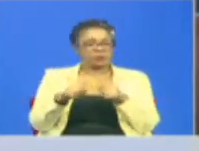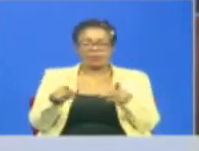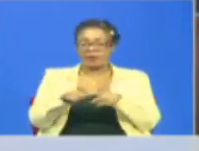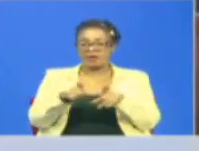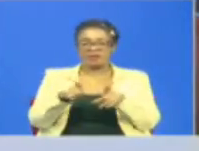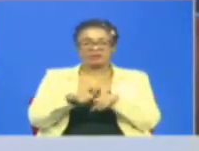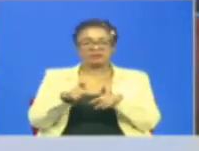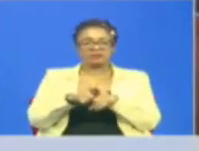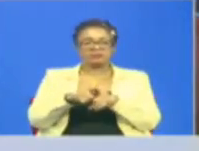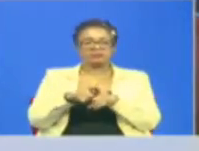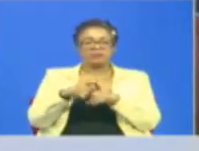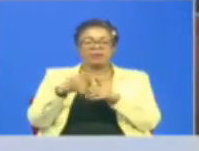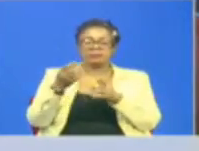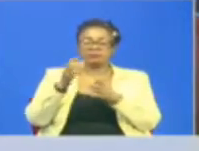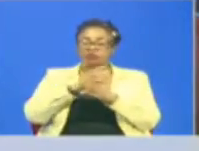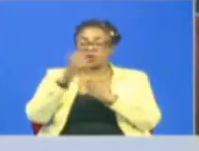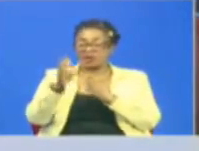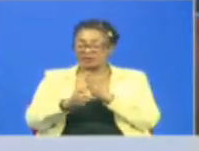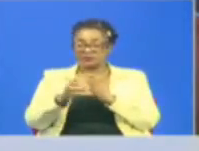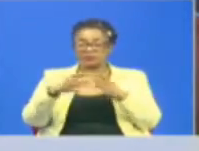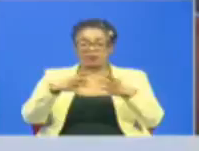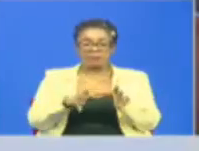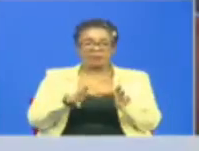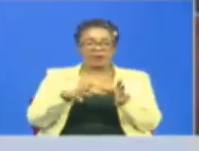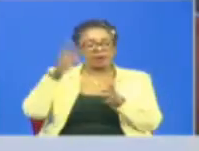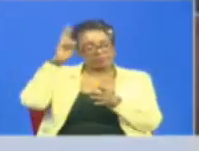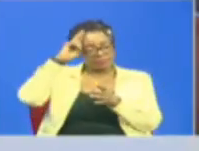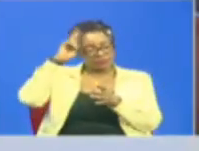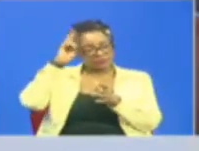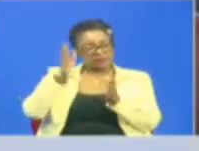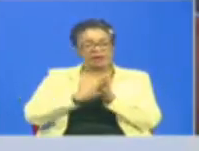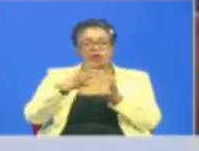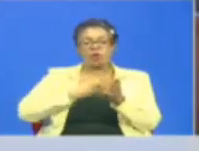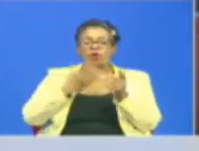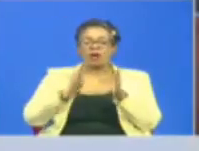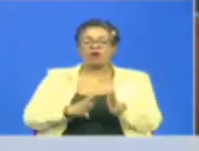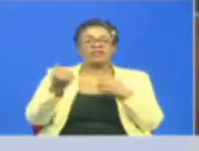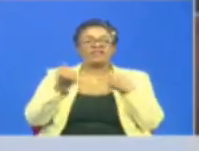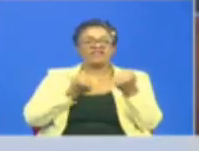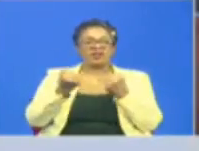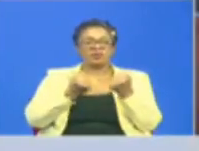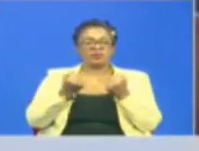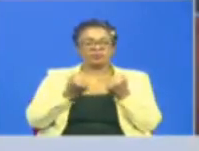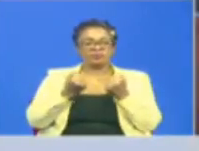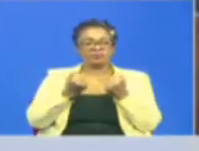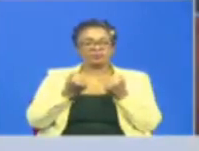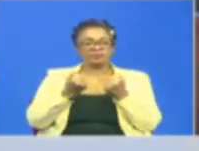convergence between the insurance company, the police, and the owner of the vehicle has stalled payment.